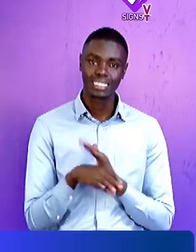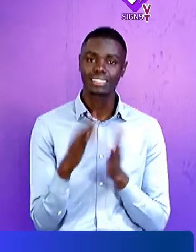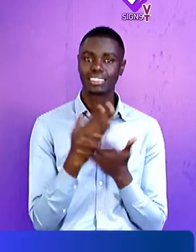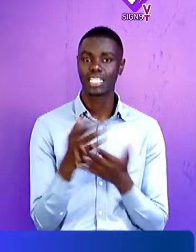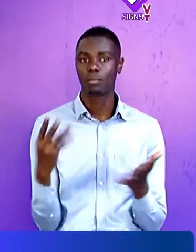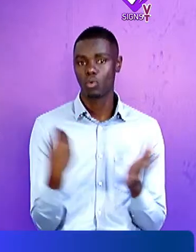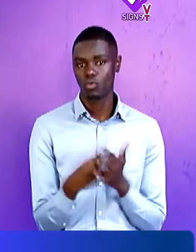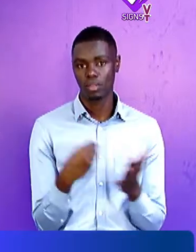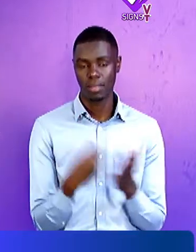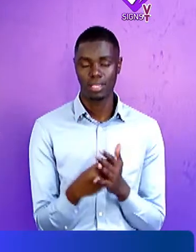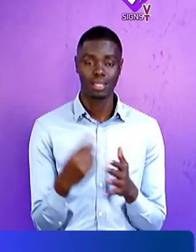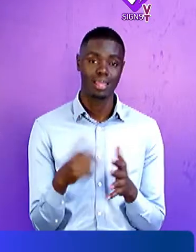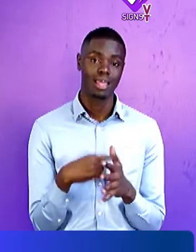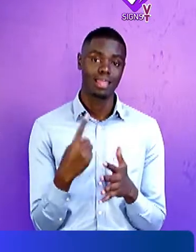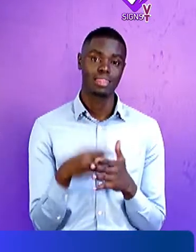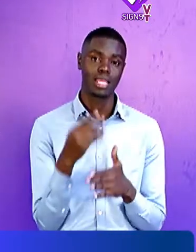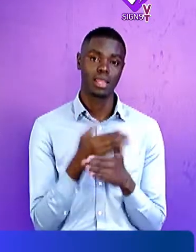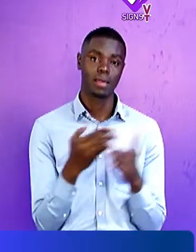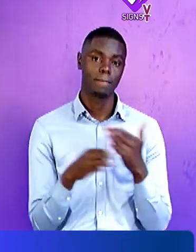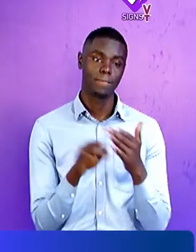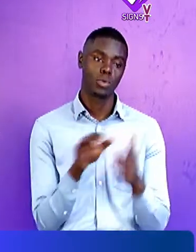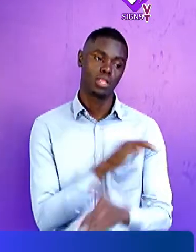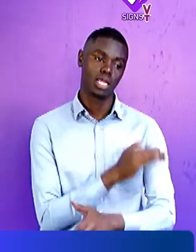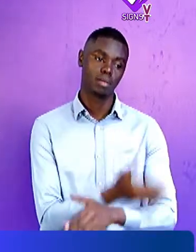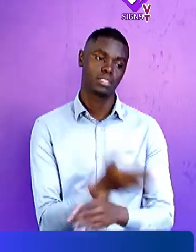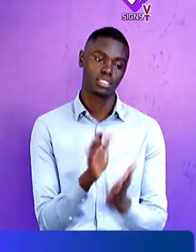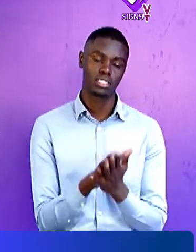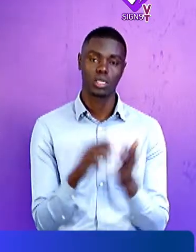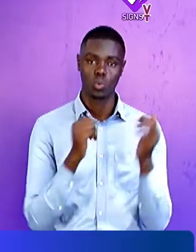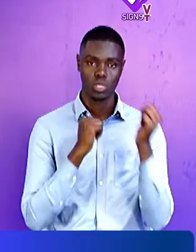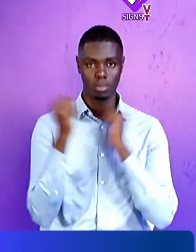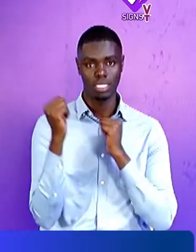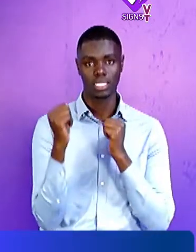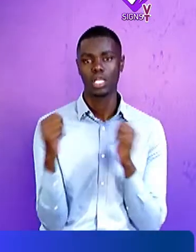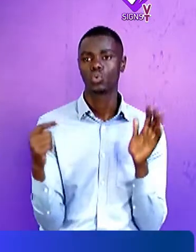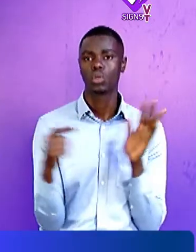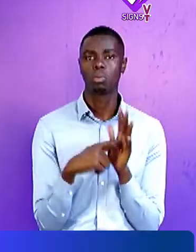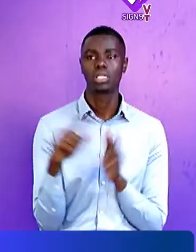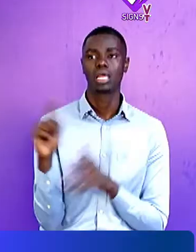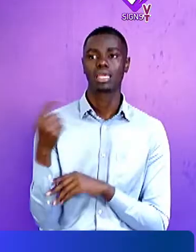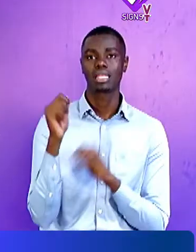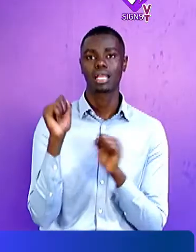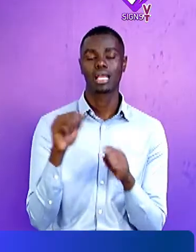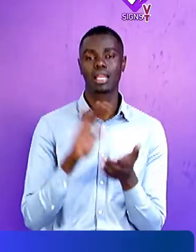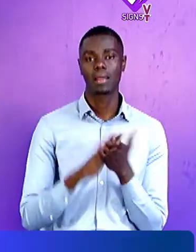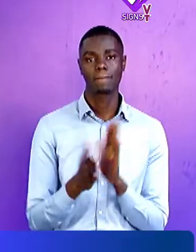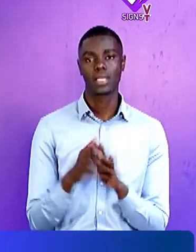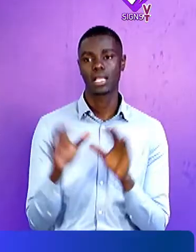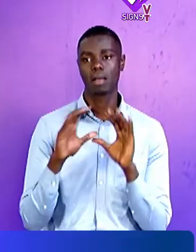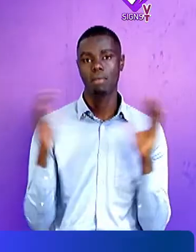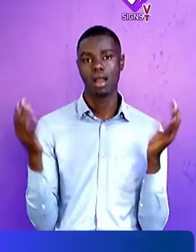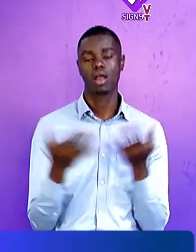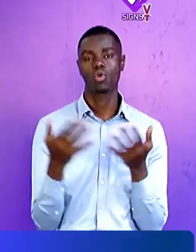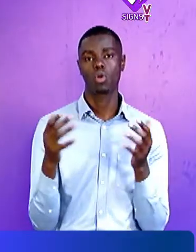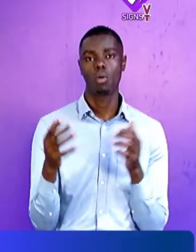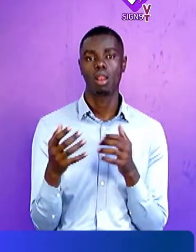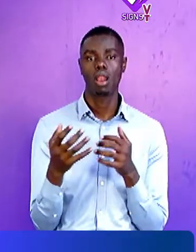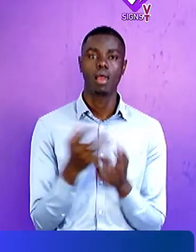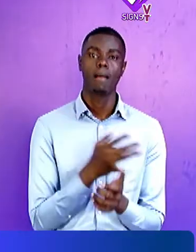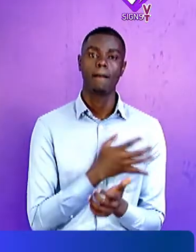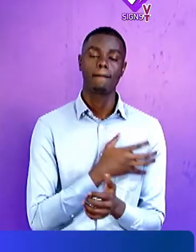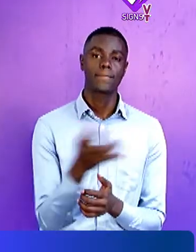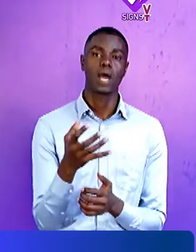Yeah. and then actually build capacity in the military to the point that Kenya can actually become a global powerhouse in terms of